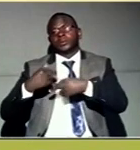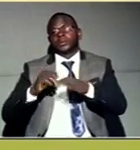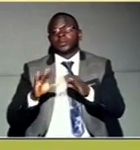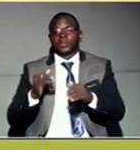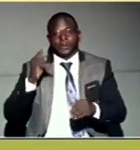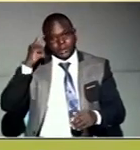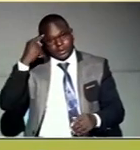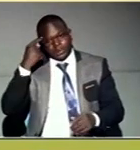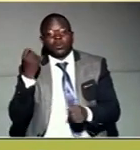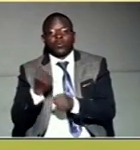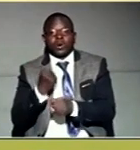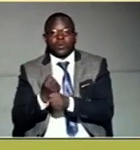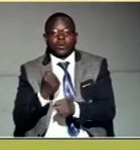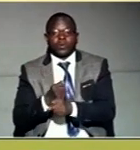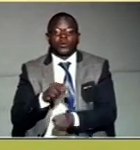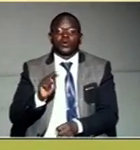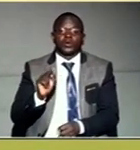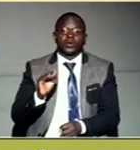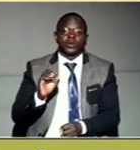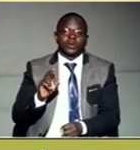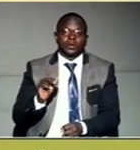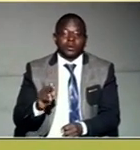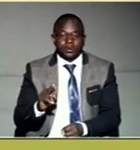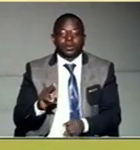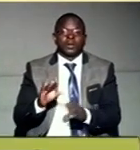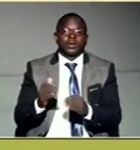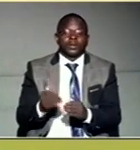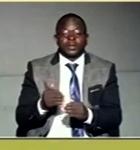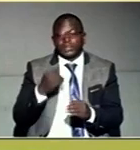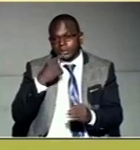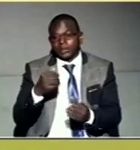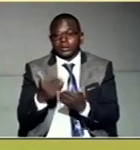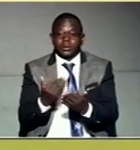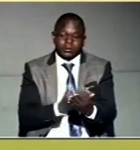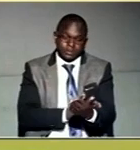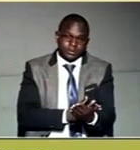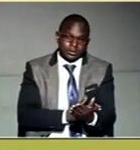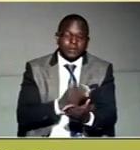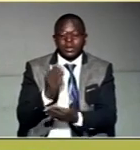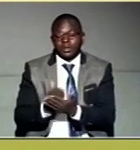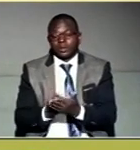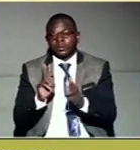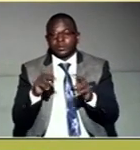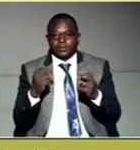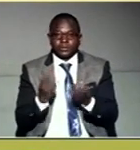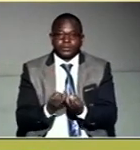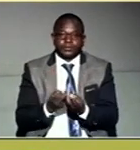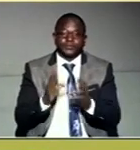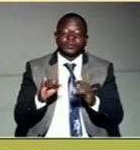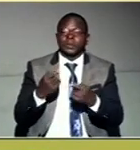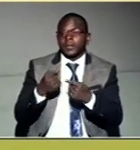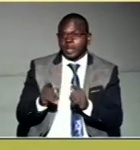that one we shall work together with you, the MPs, because I've been always uttering this statement in some of the forums.